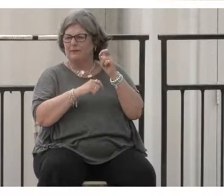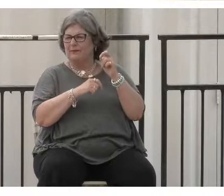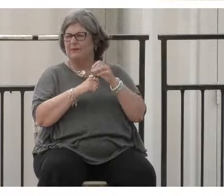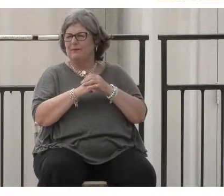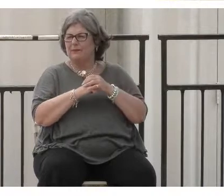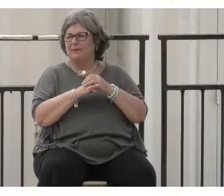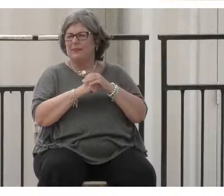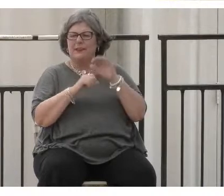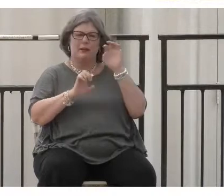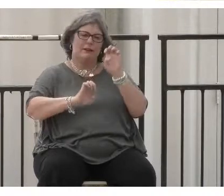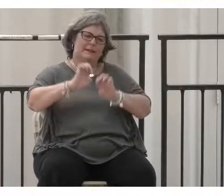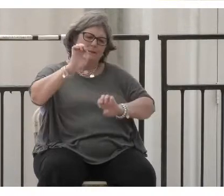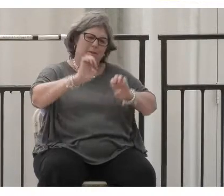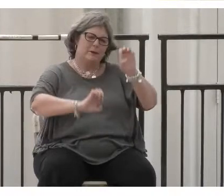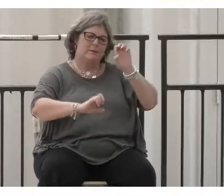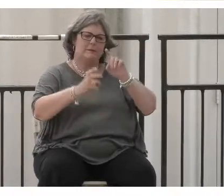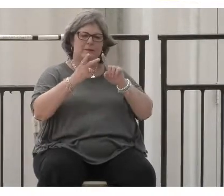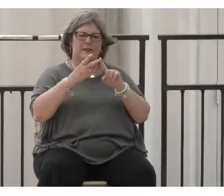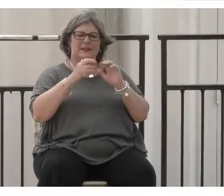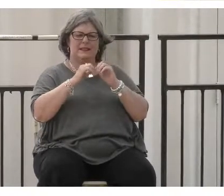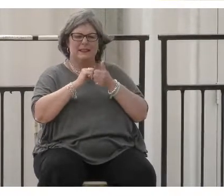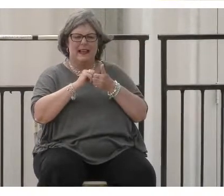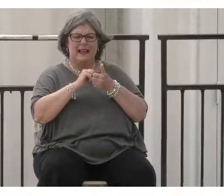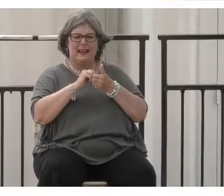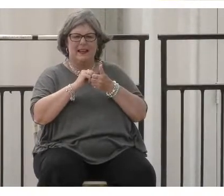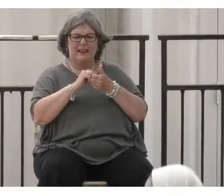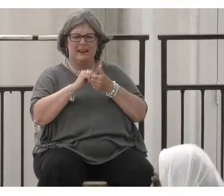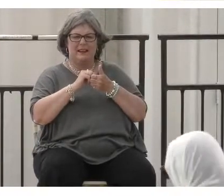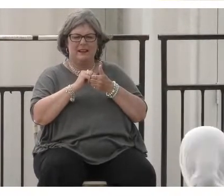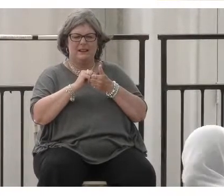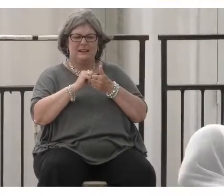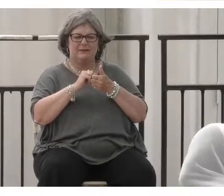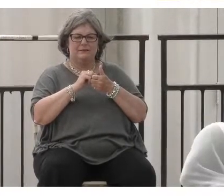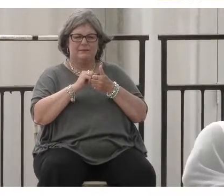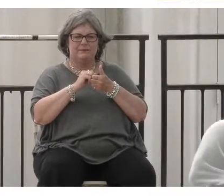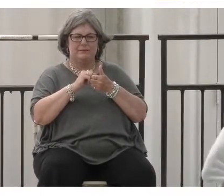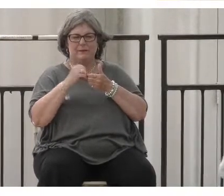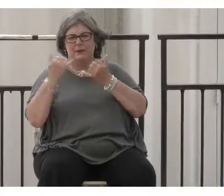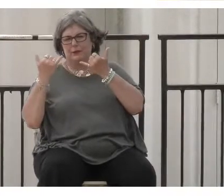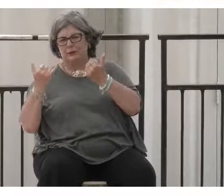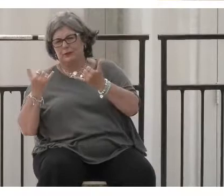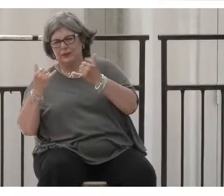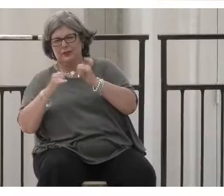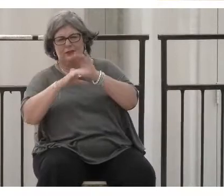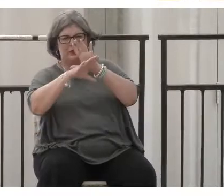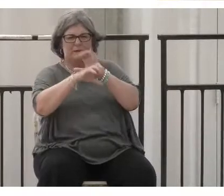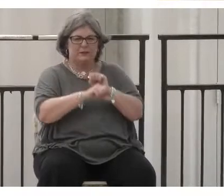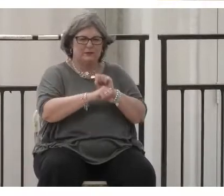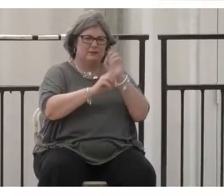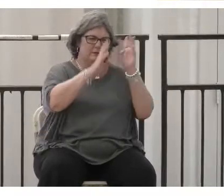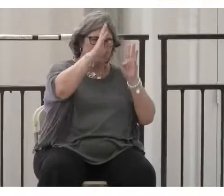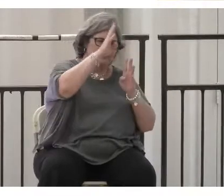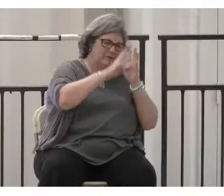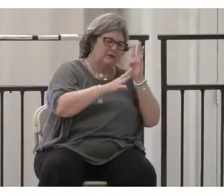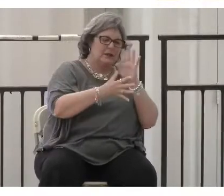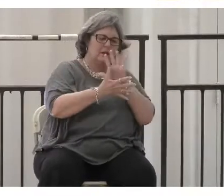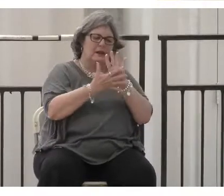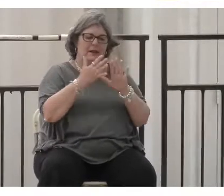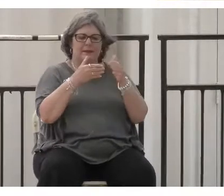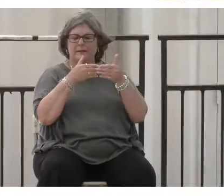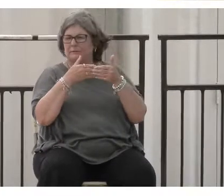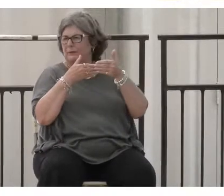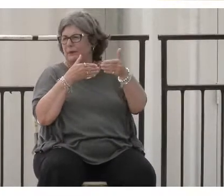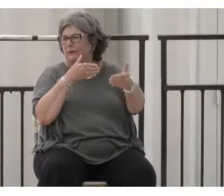are experimentations in how to bridge tradition and innovation and to carry out the knowledge and move it